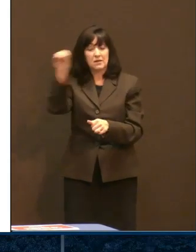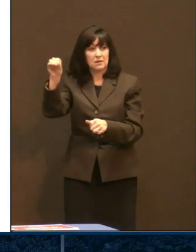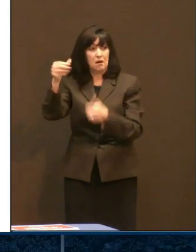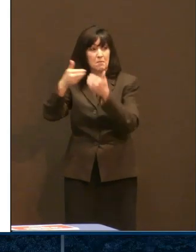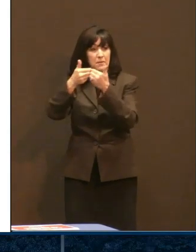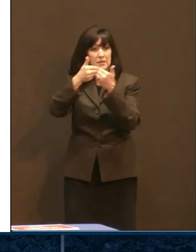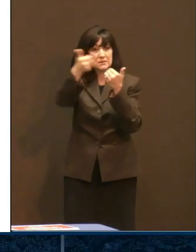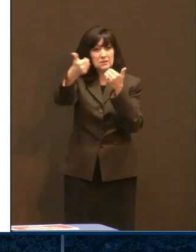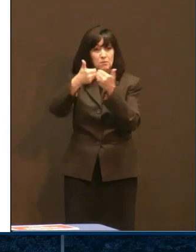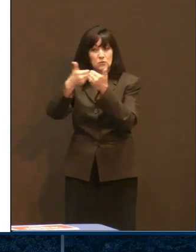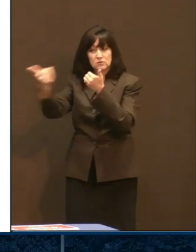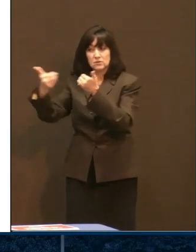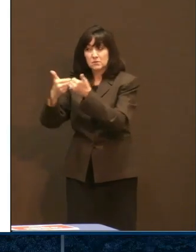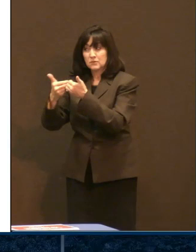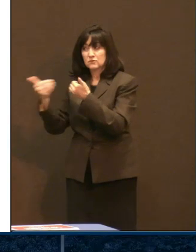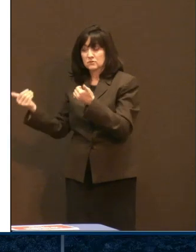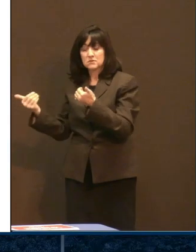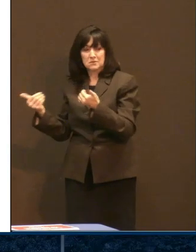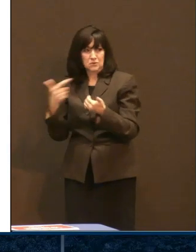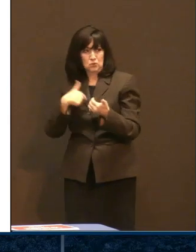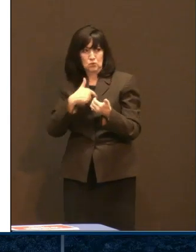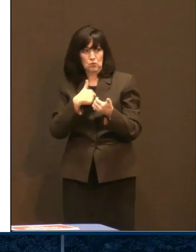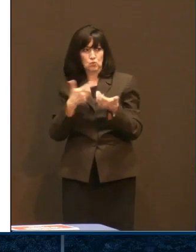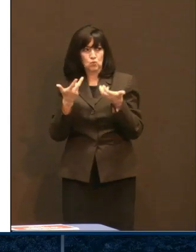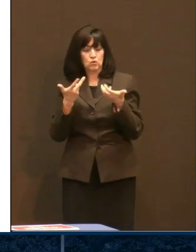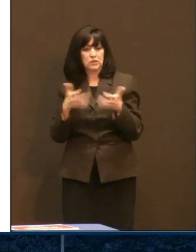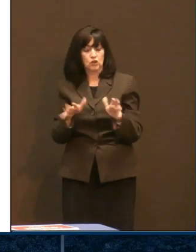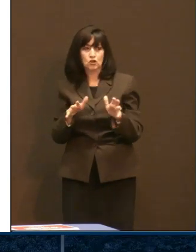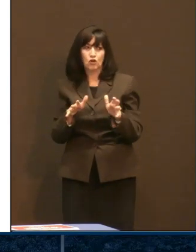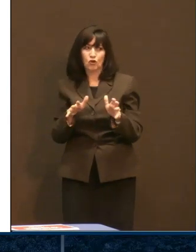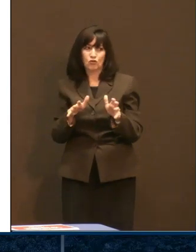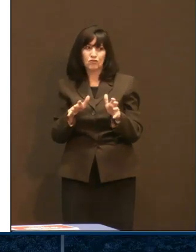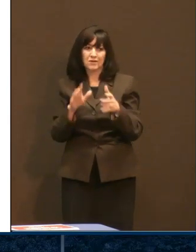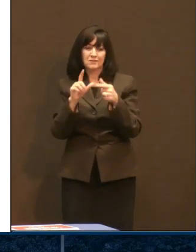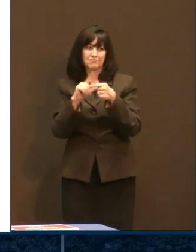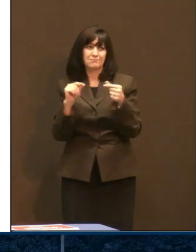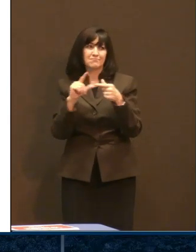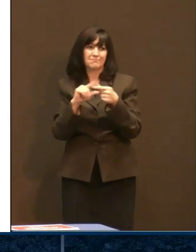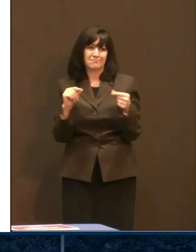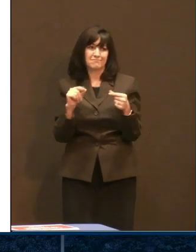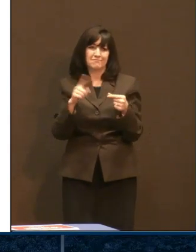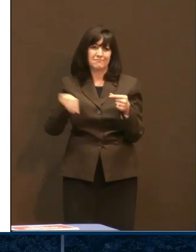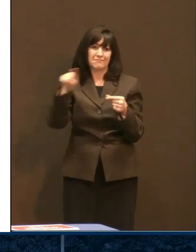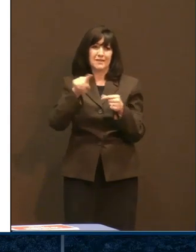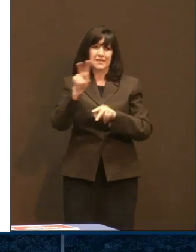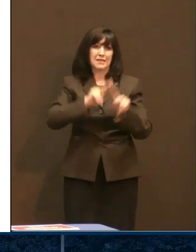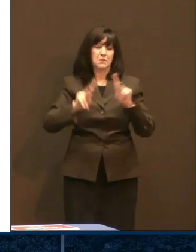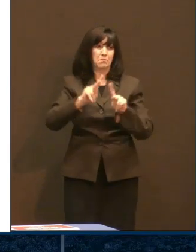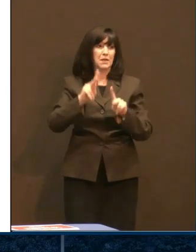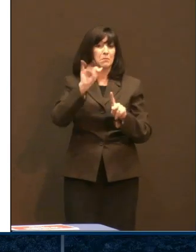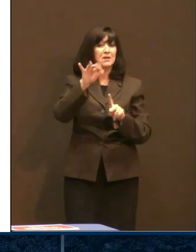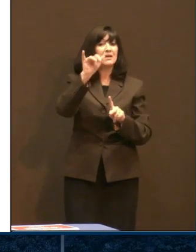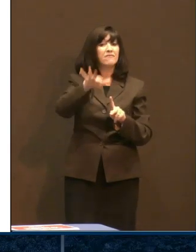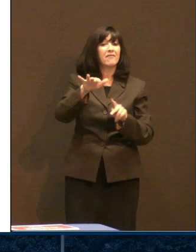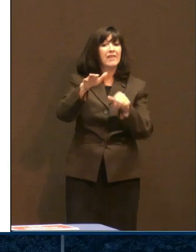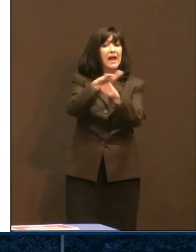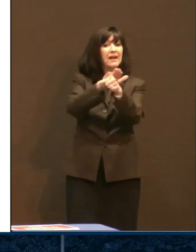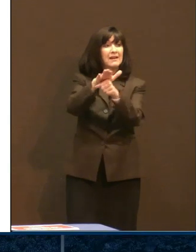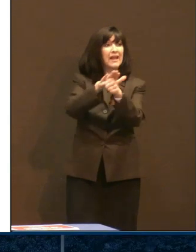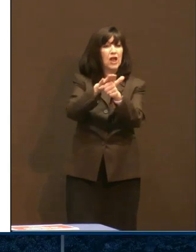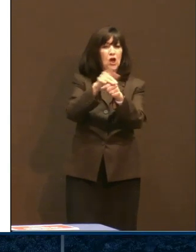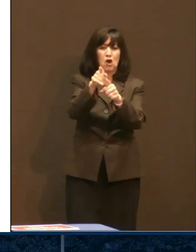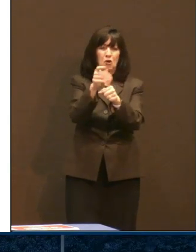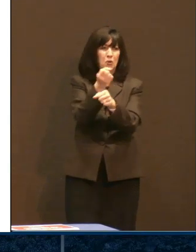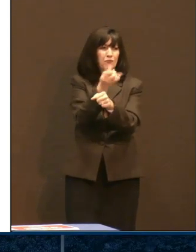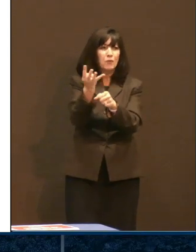but also, as we've talked about the importance of protecting privacy, especially when it's like one or two people. But I do really want to encourage people to go